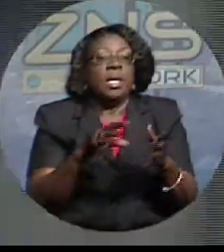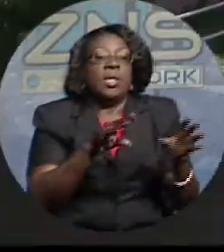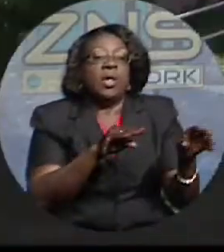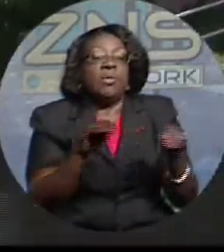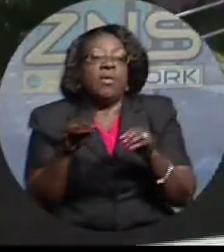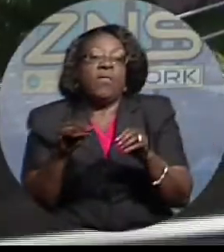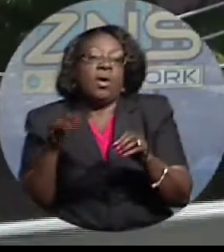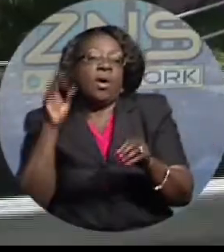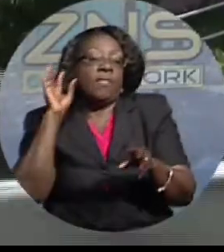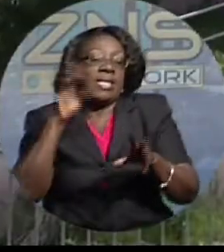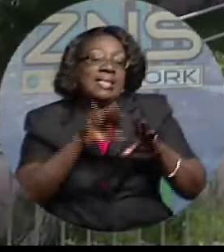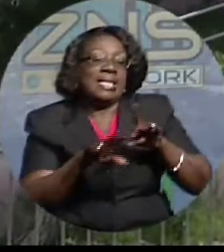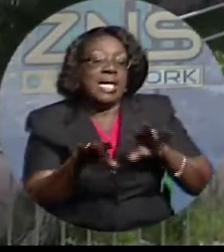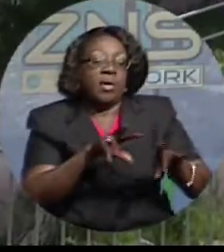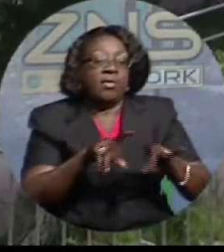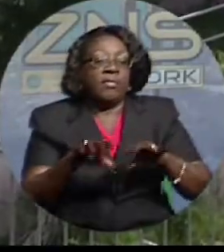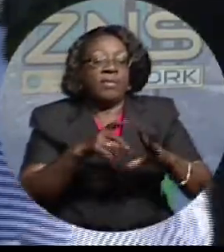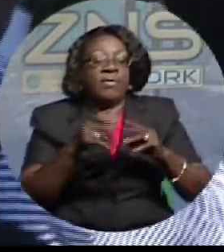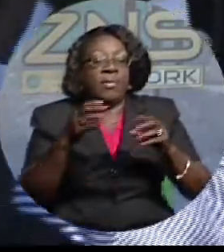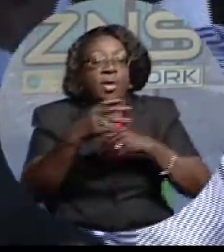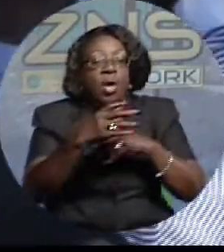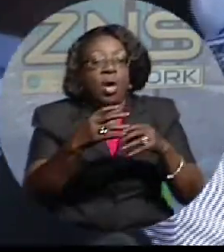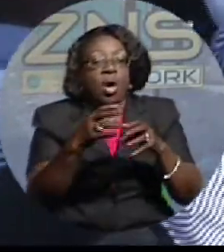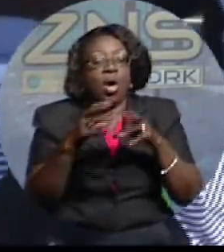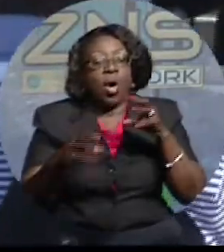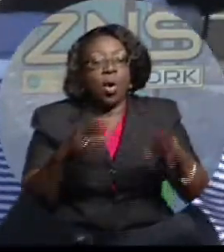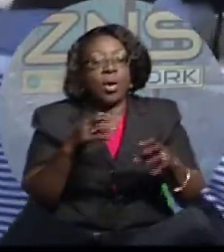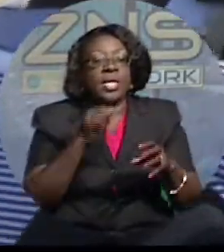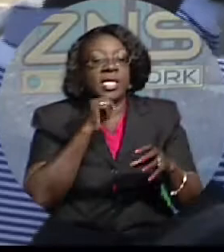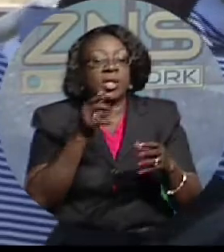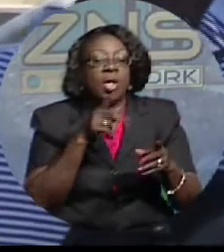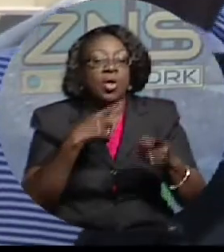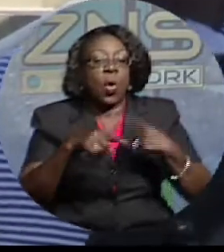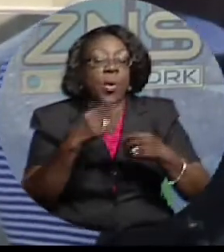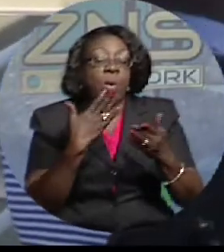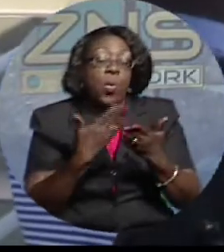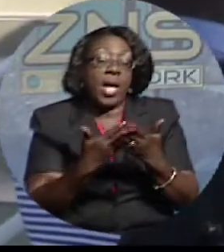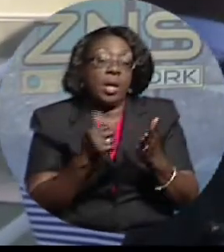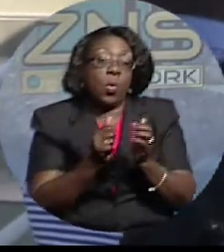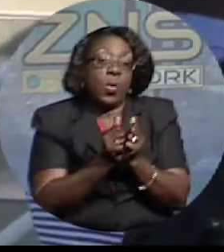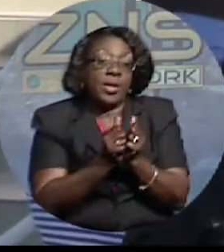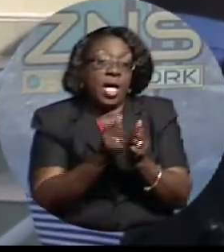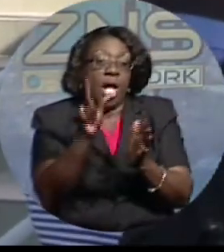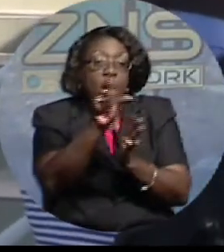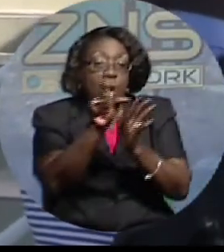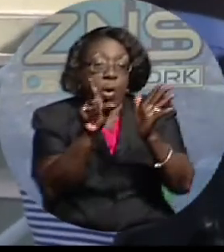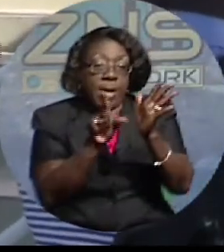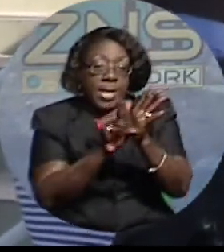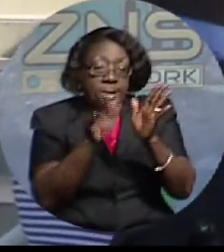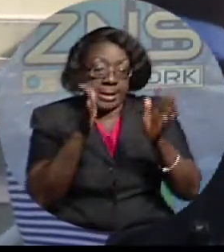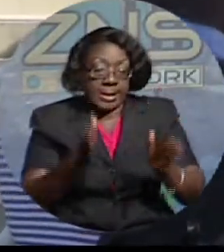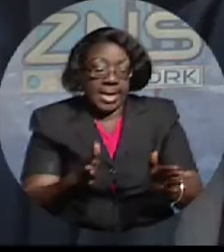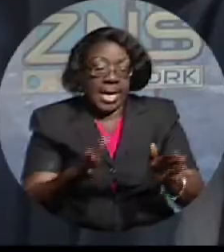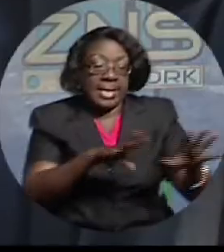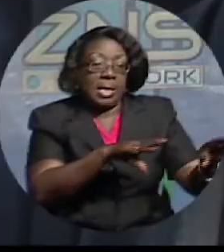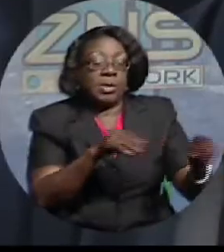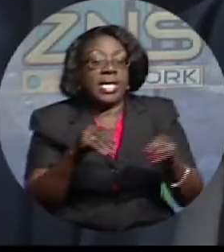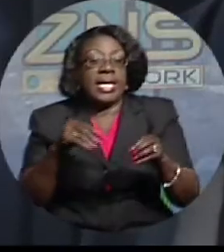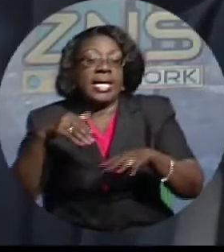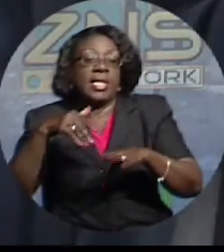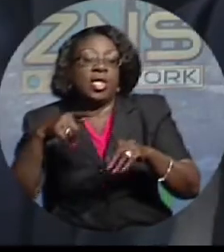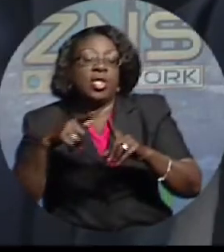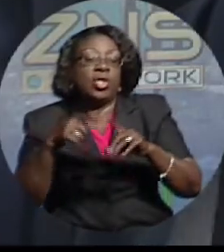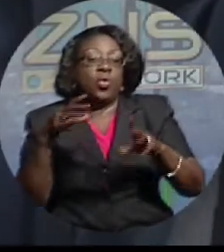of stenographers from the Magistrate Court is not sitting well with some attorneys, and they have now taken their fight to court.